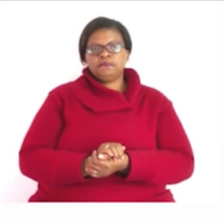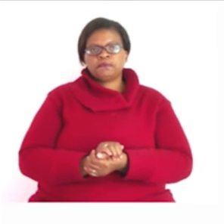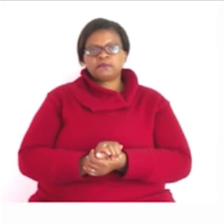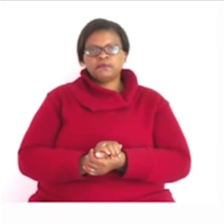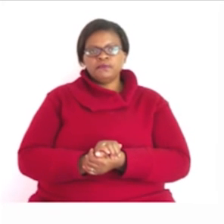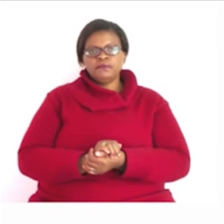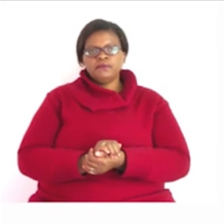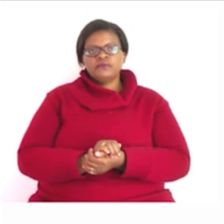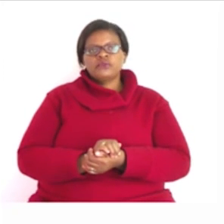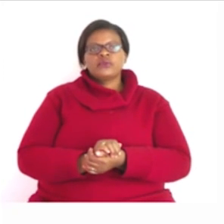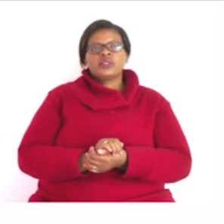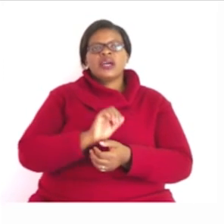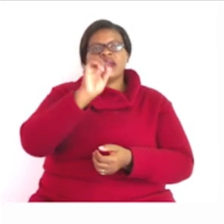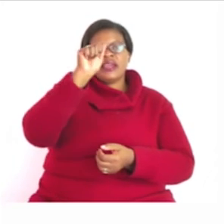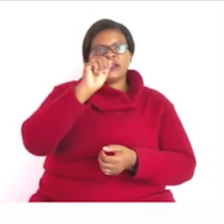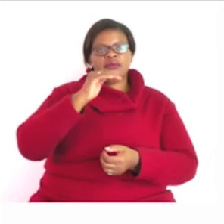Okay, A.